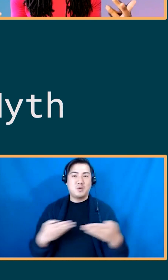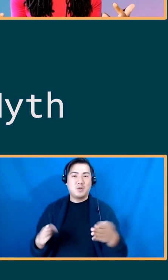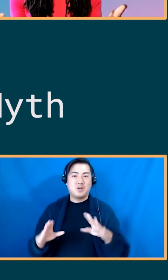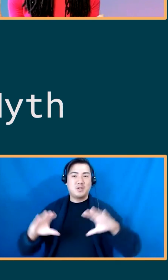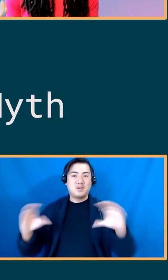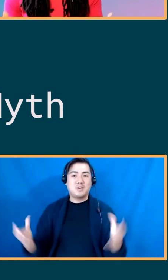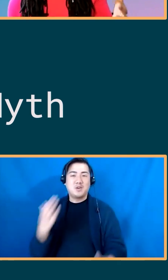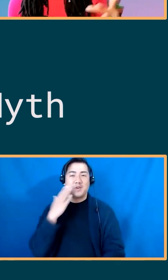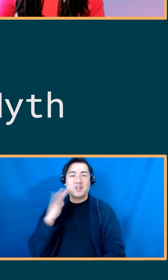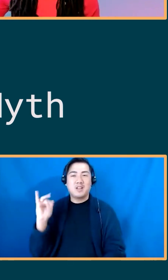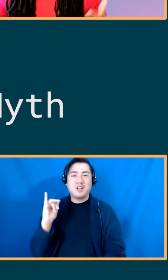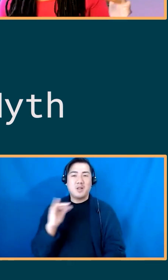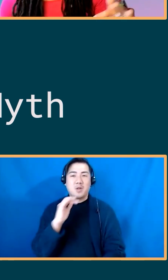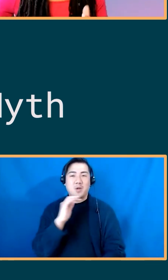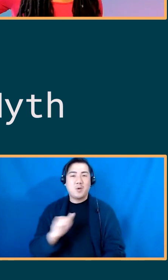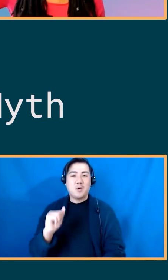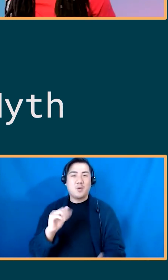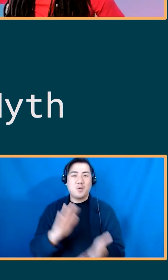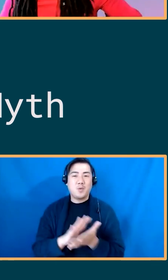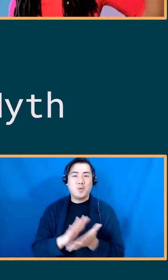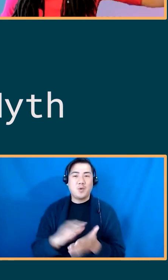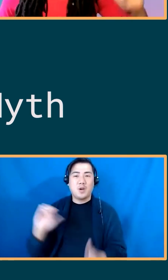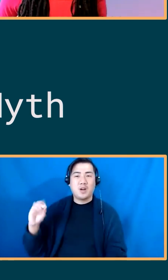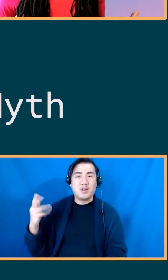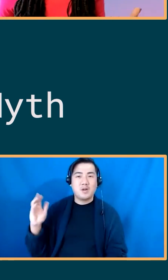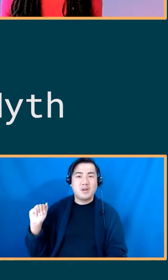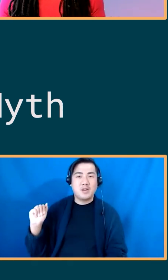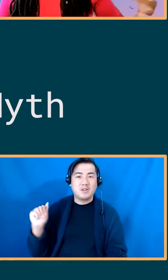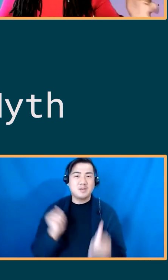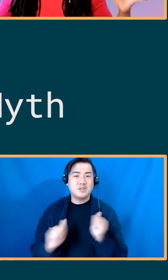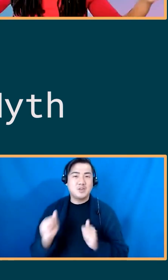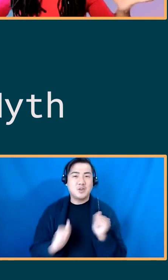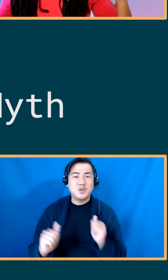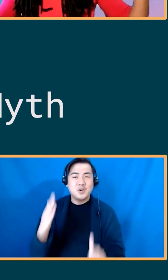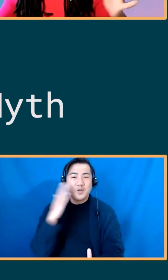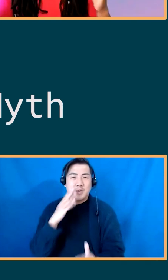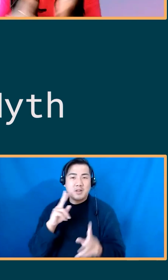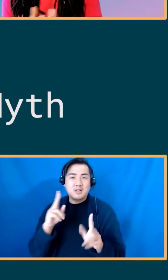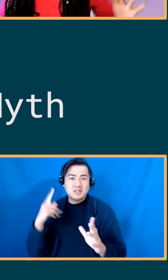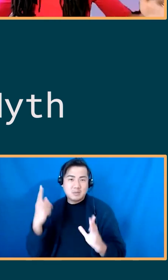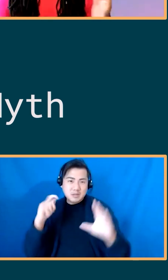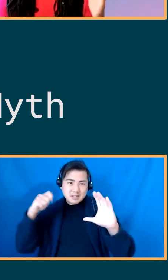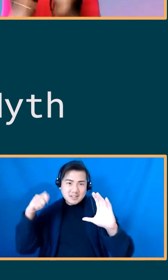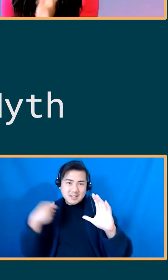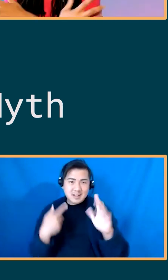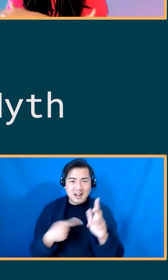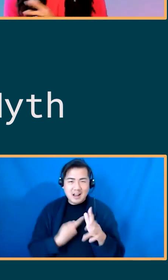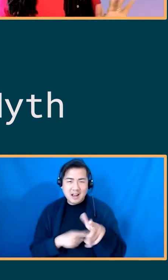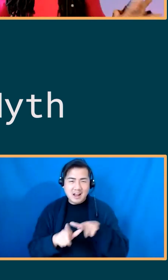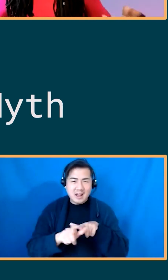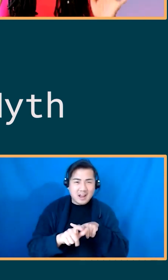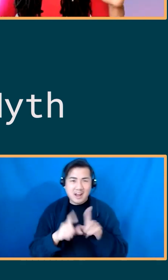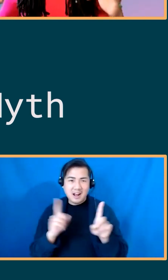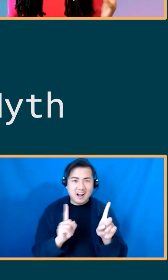school Oprah show, and I like ran in and I was like high-fiving people, and Laura had hyped up the audience and they were like, get it, get